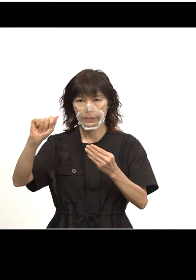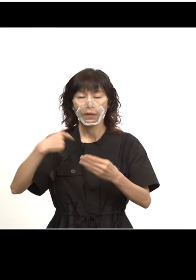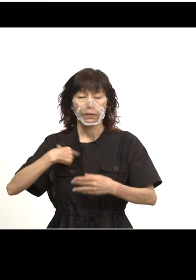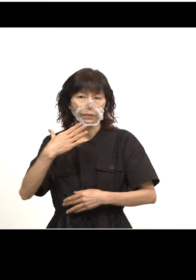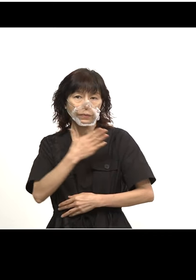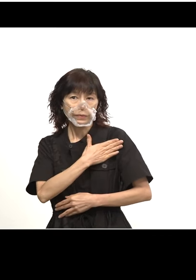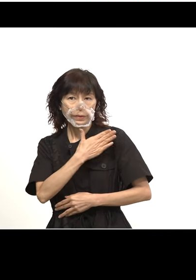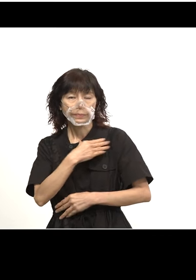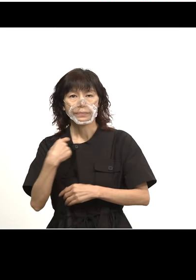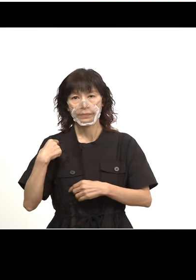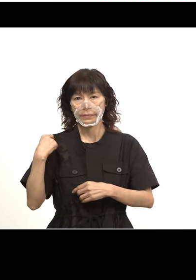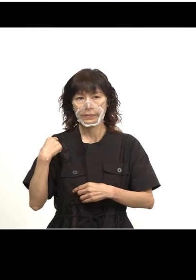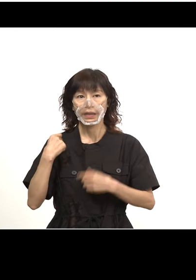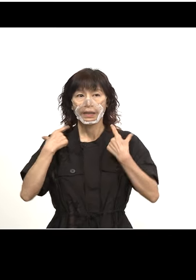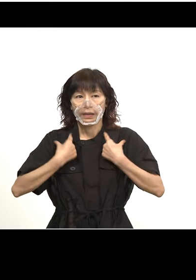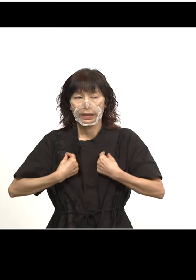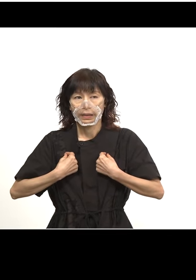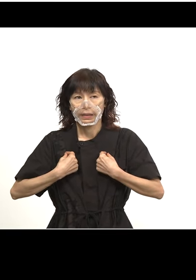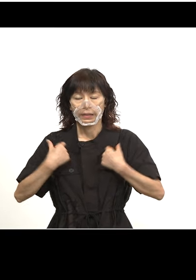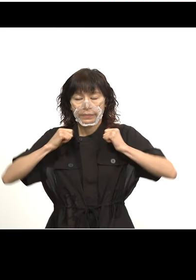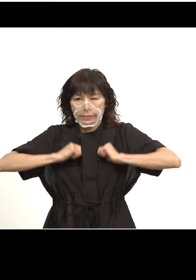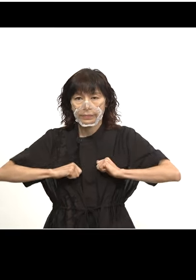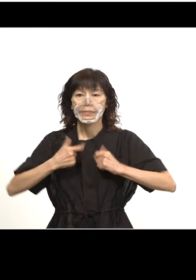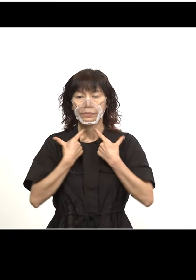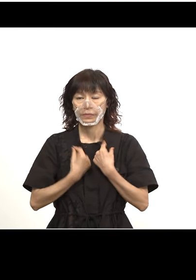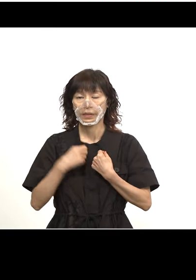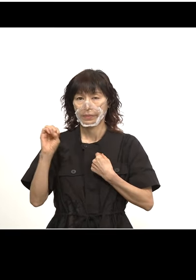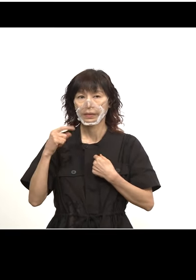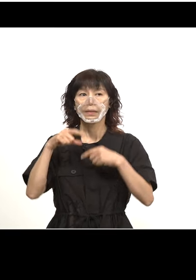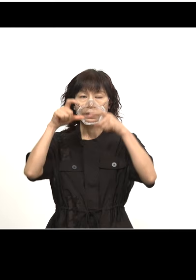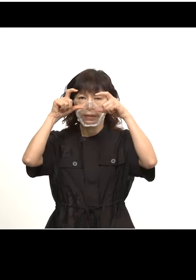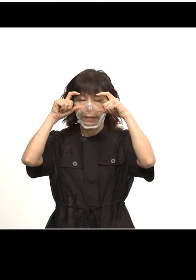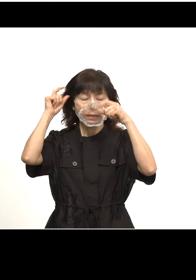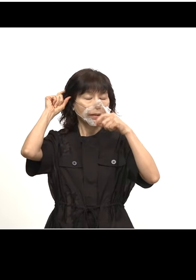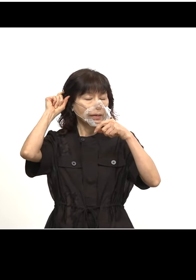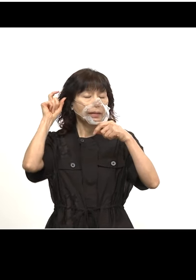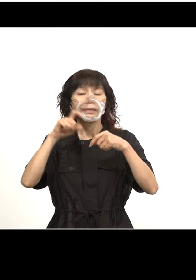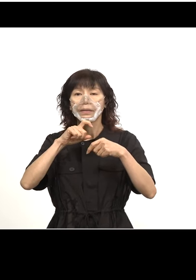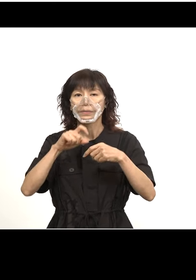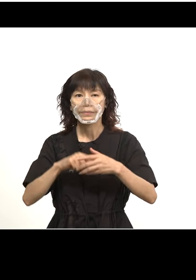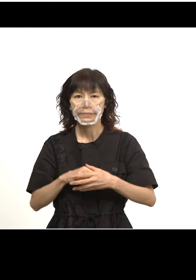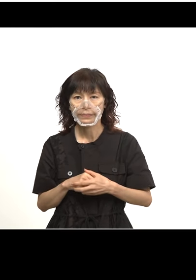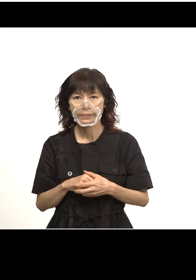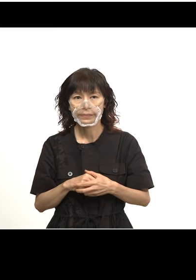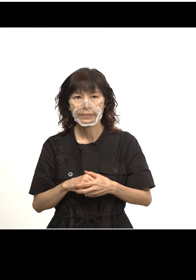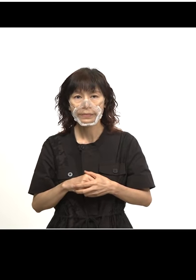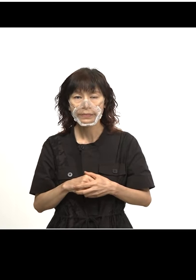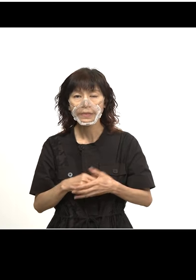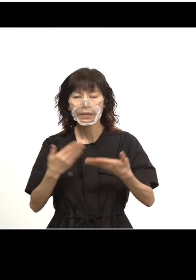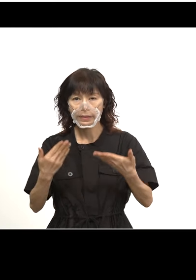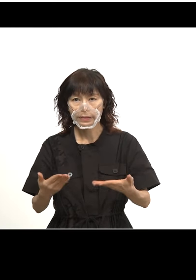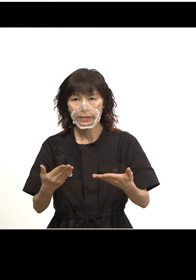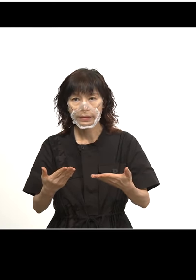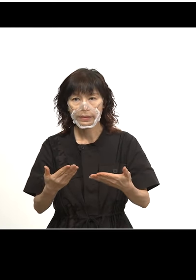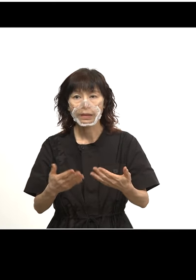shirt. I'm also a composer. Today, we will have 6 outstanding overseas and local artists, educators, and experts